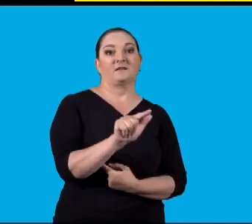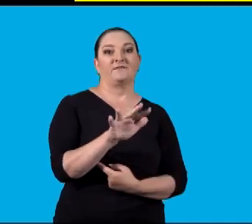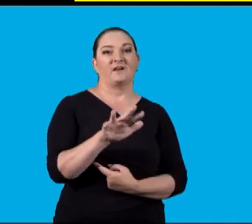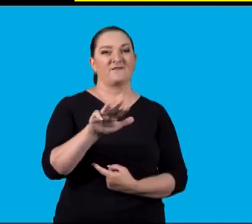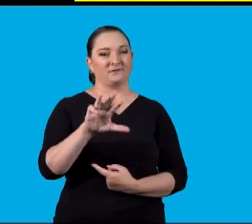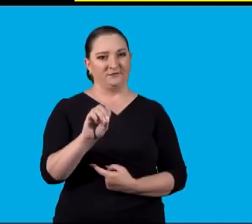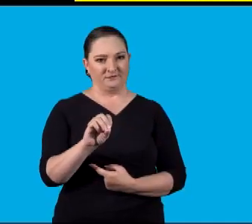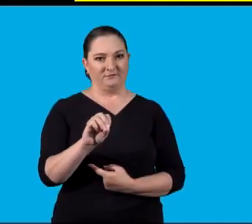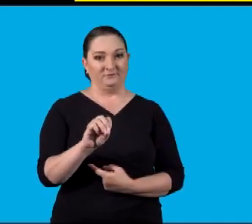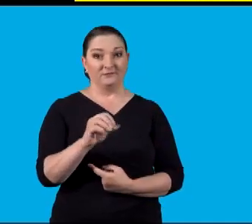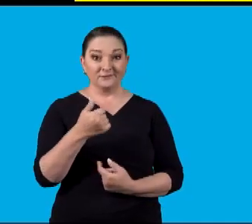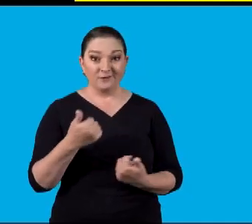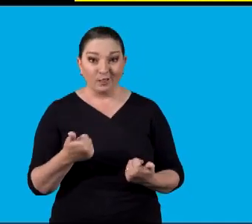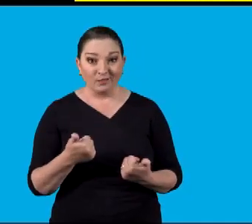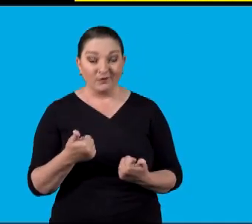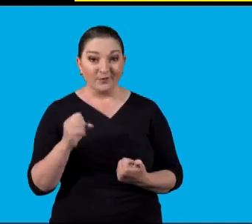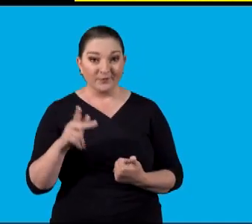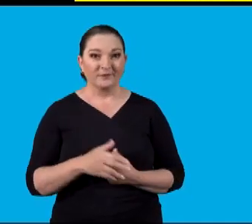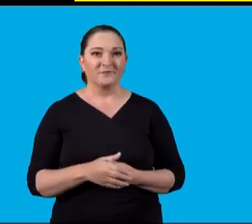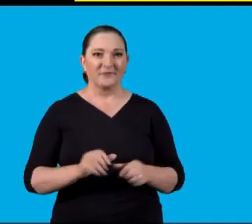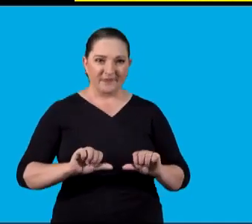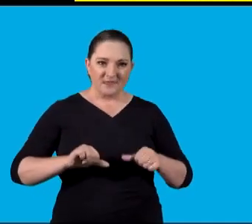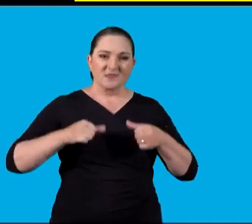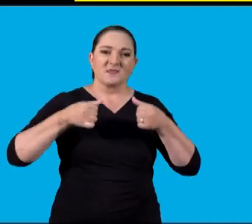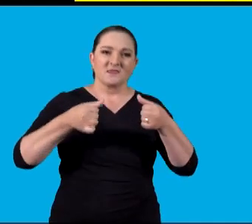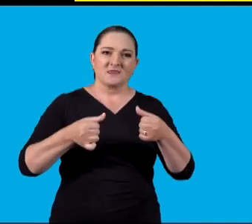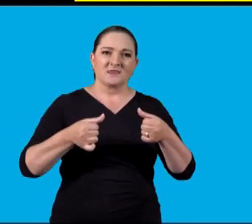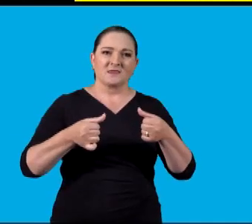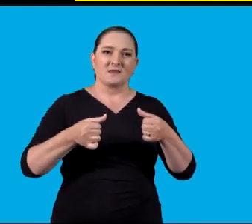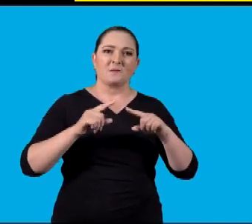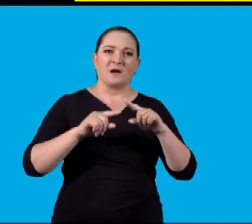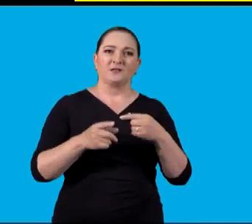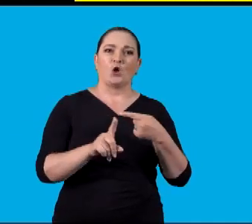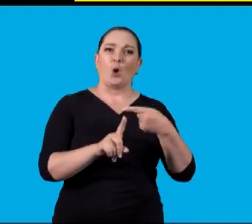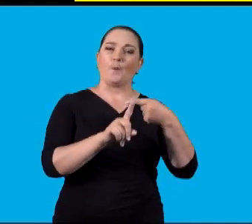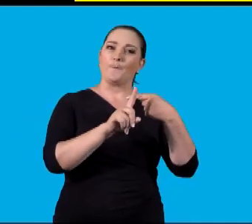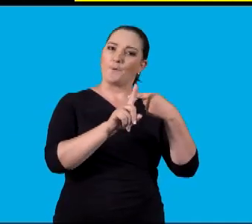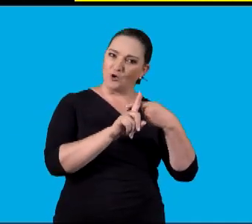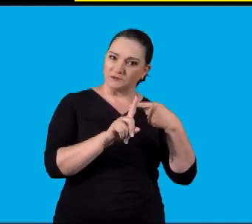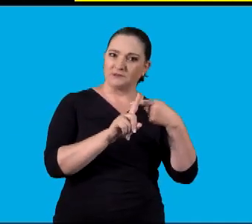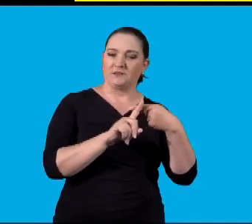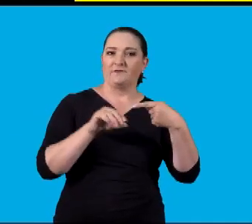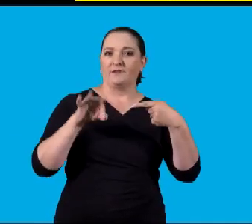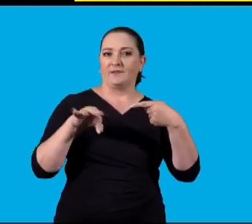67,590. You still following me? Okay. And then on the next one now, it's a positive